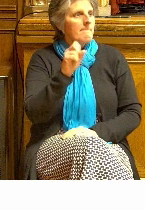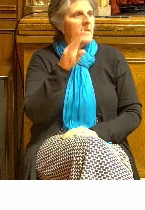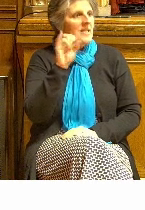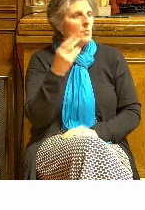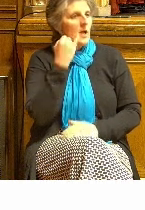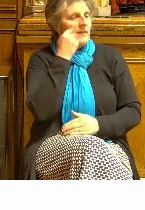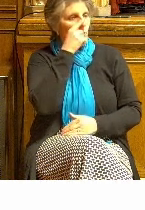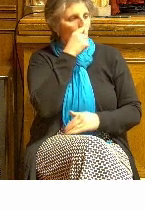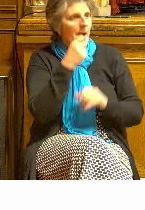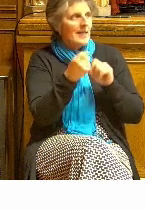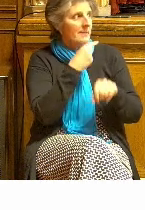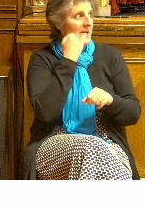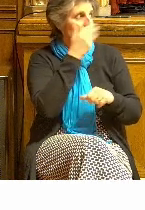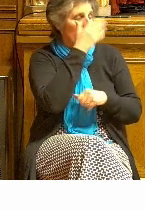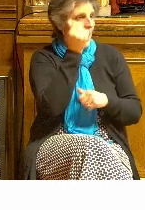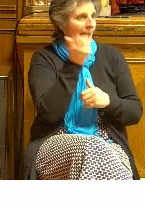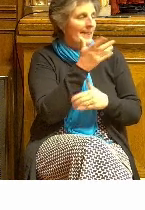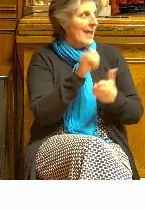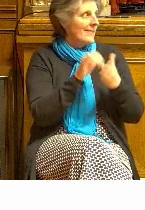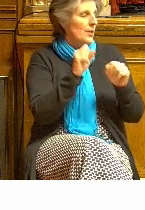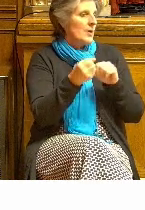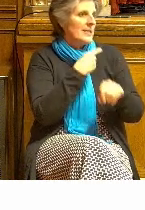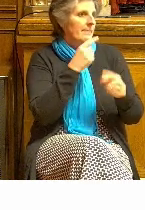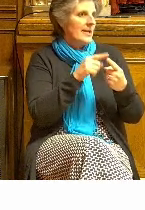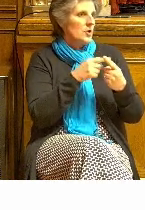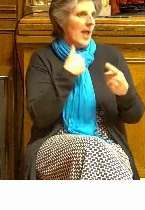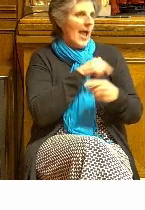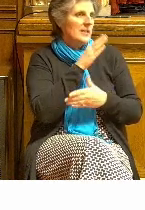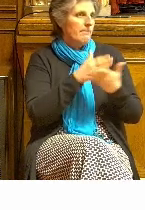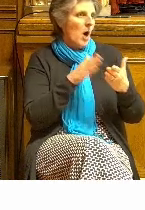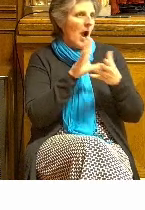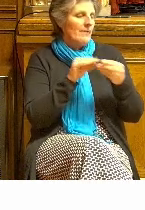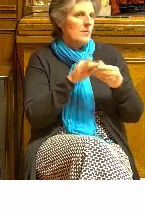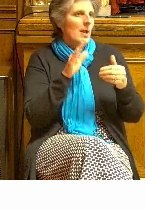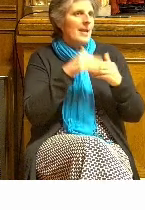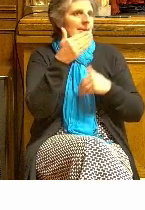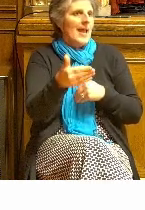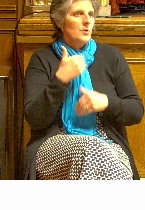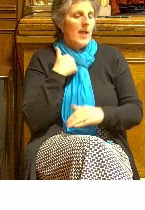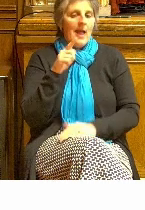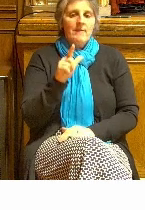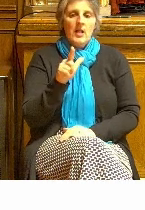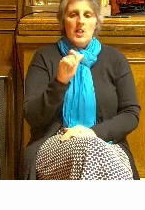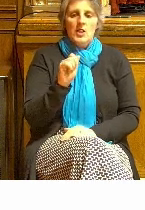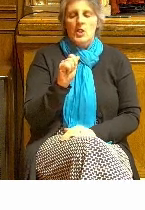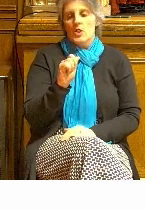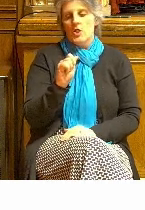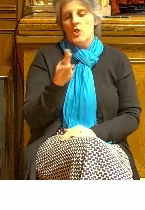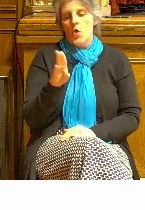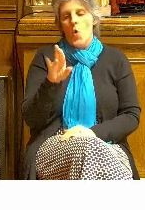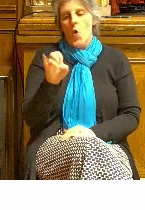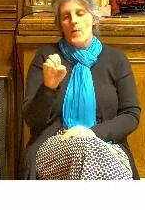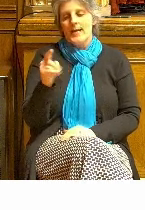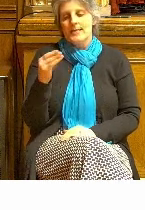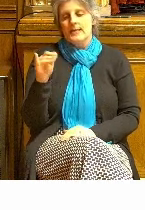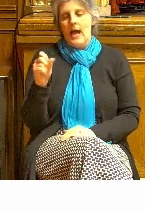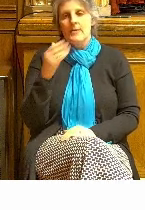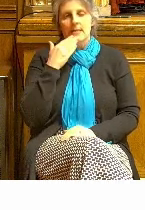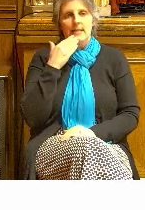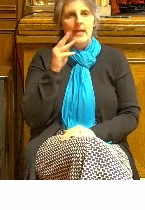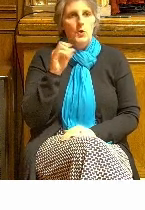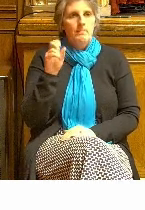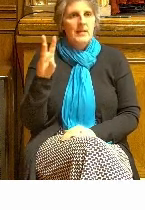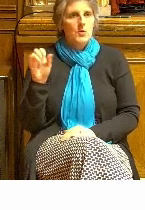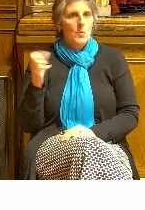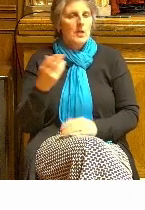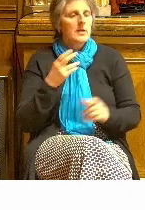want to submit, if you've forgotten anything, you can submit that as part of the testimony. Next, we have Lori Thomas. Thank you, Ms. Welch.